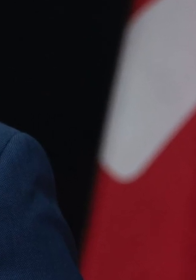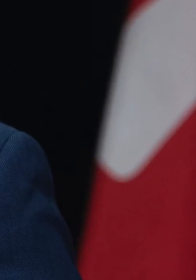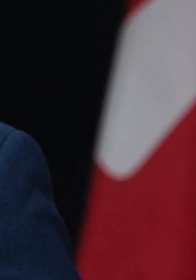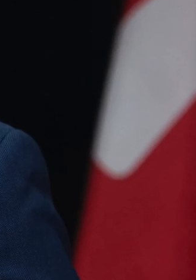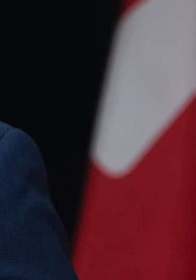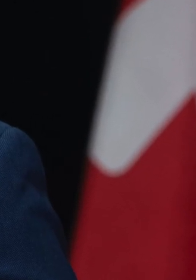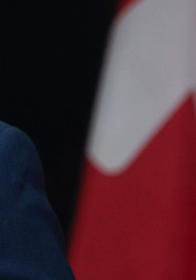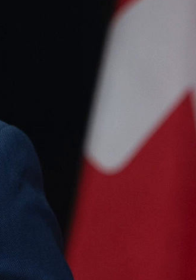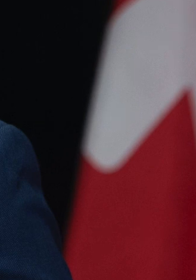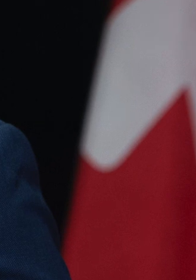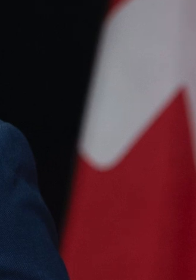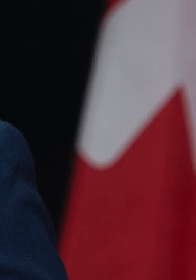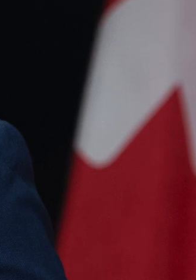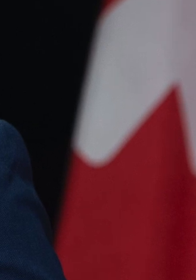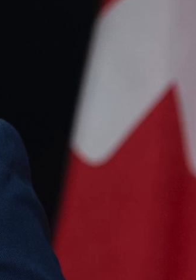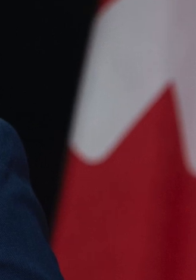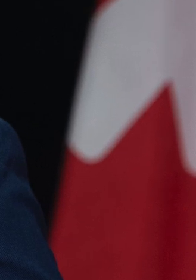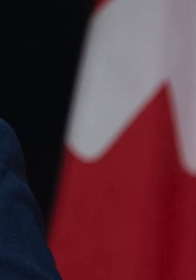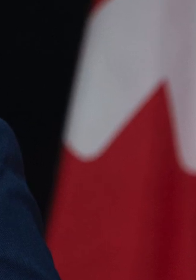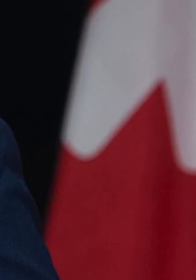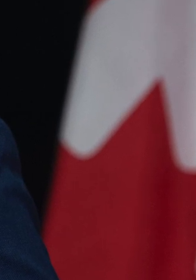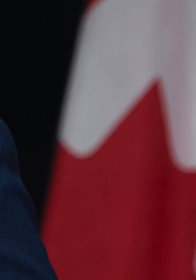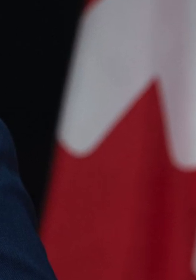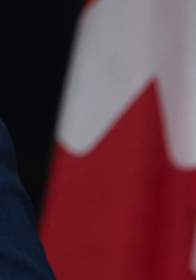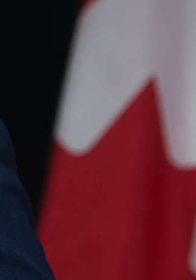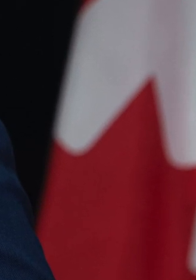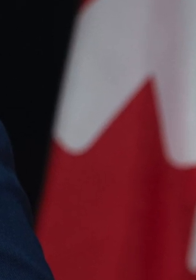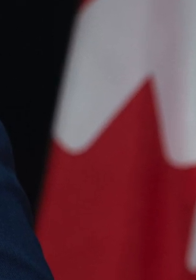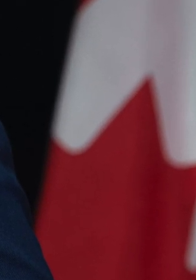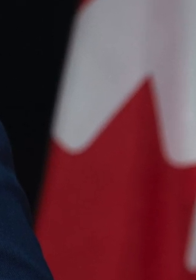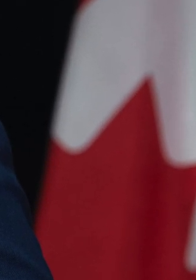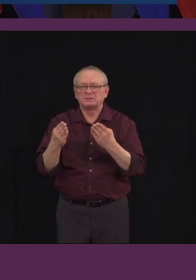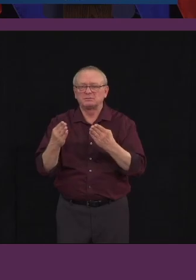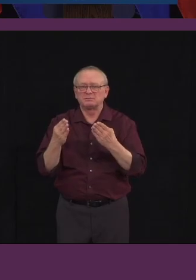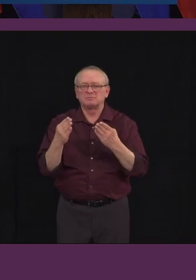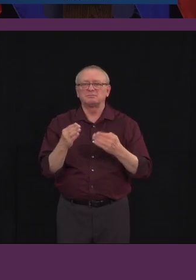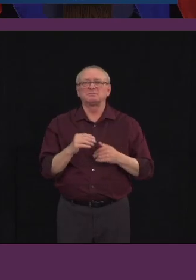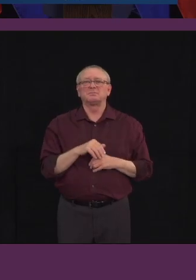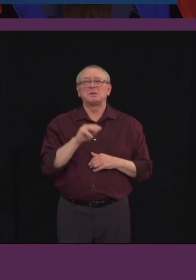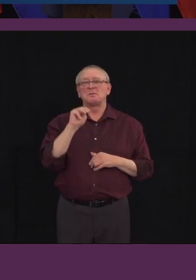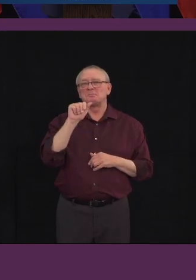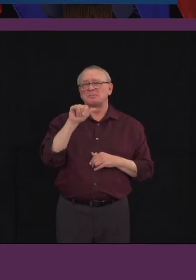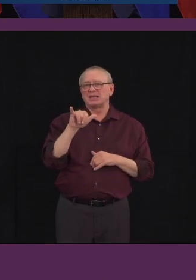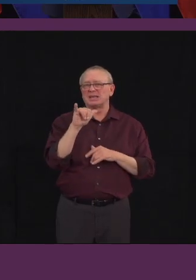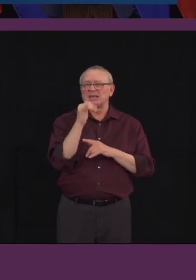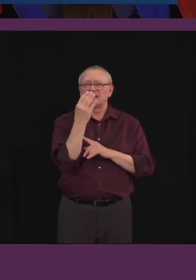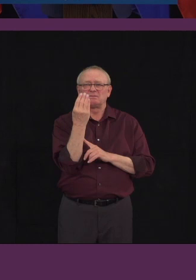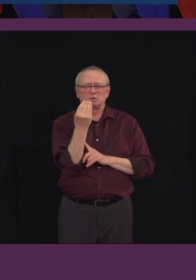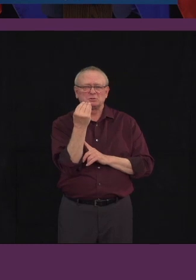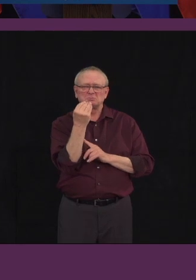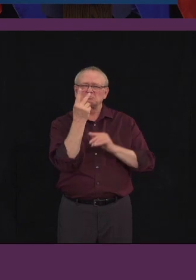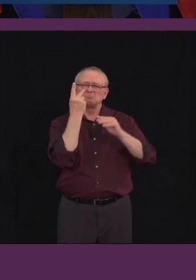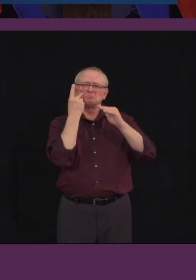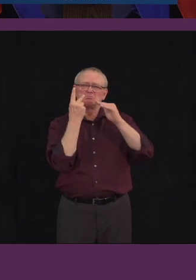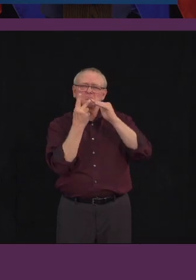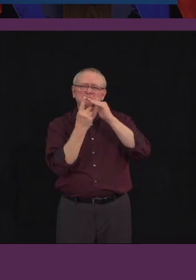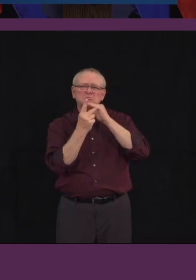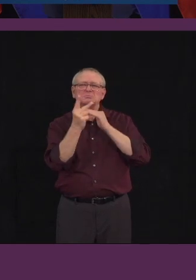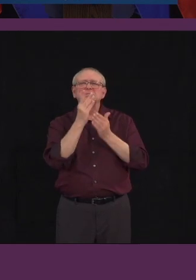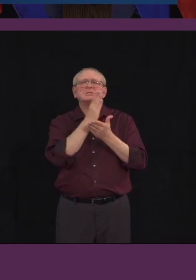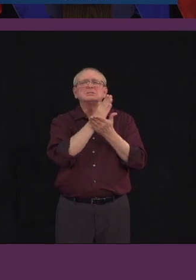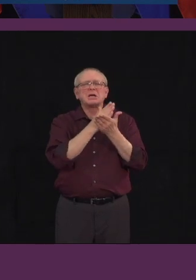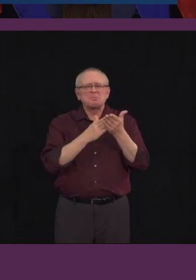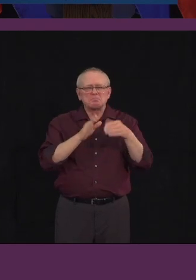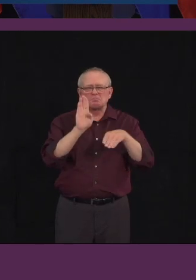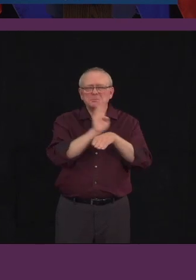some businesses and facilities will be able to open as early as May 14th. That will be stage one, and this is what it will look